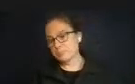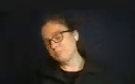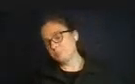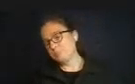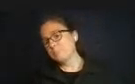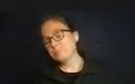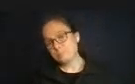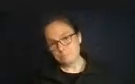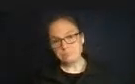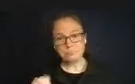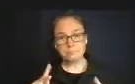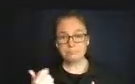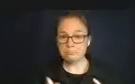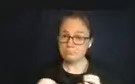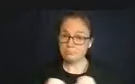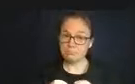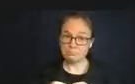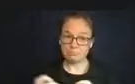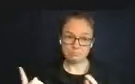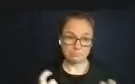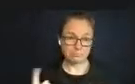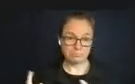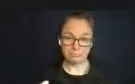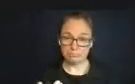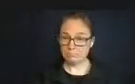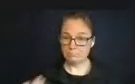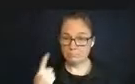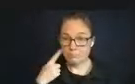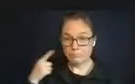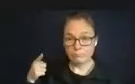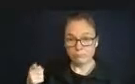Okay, other questions for Rachel?